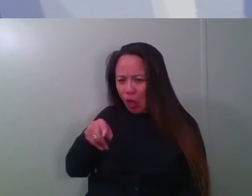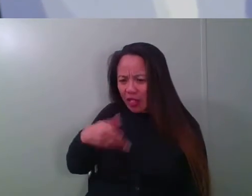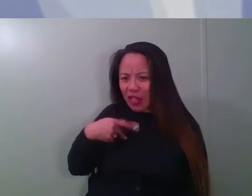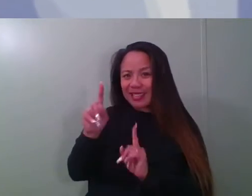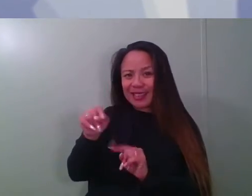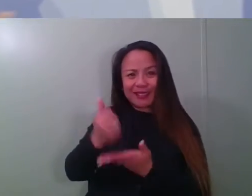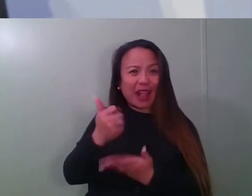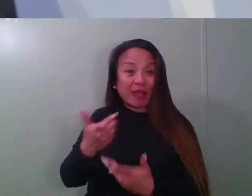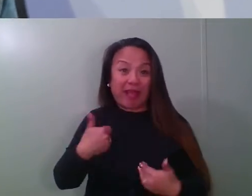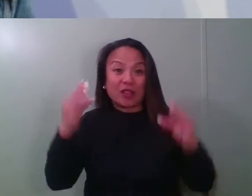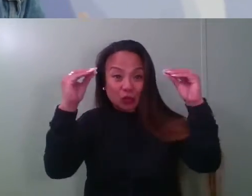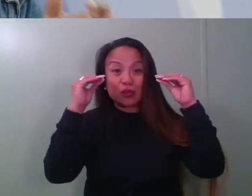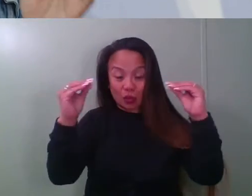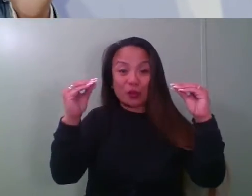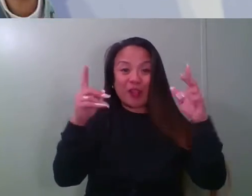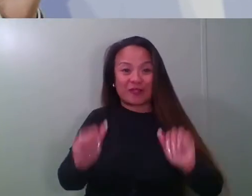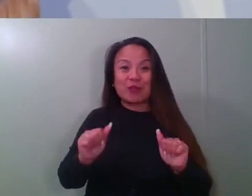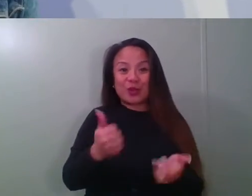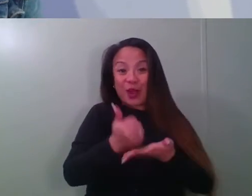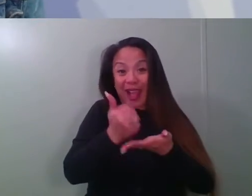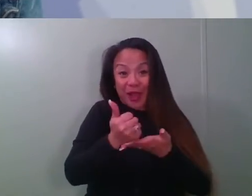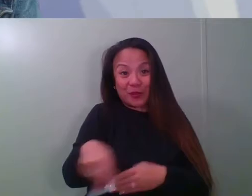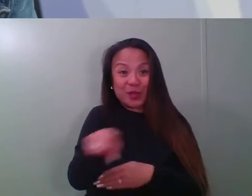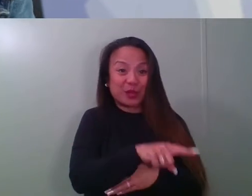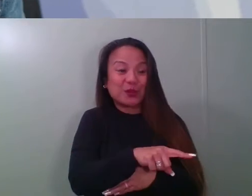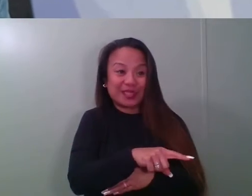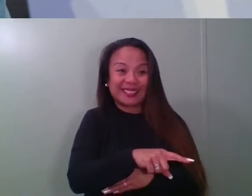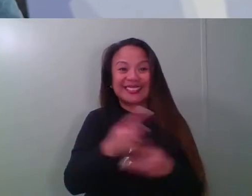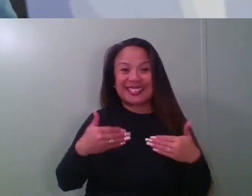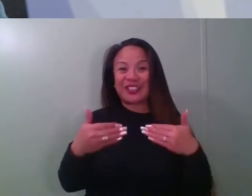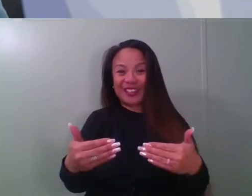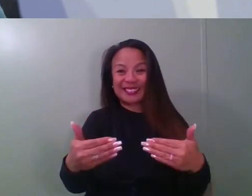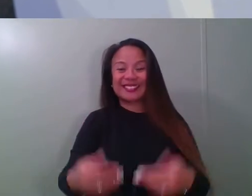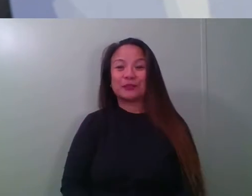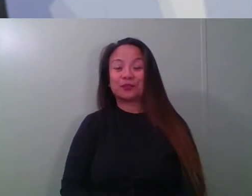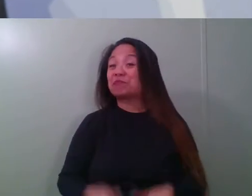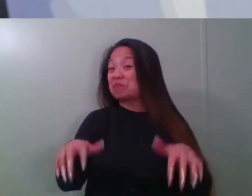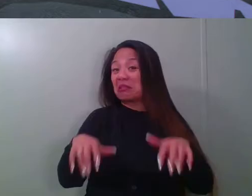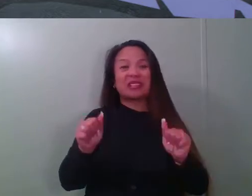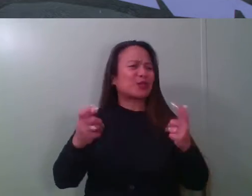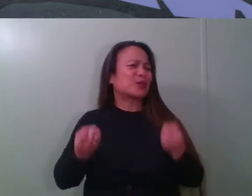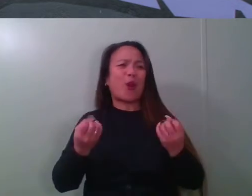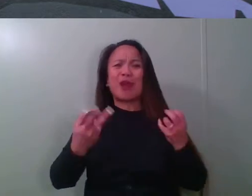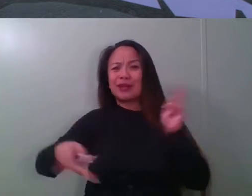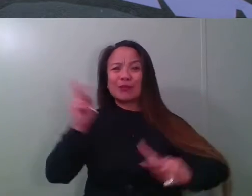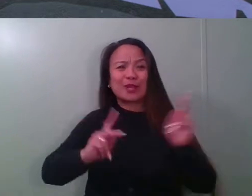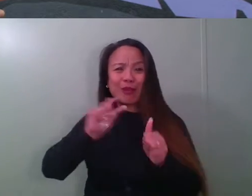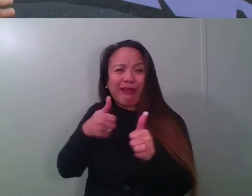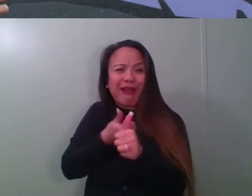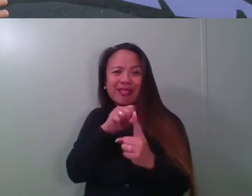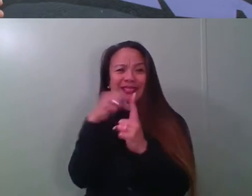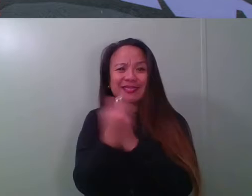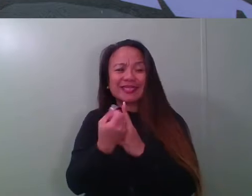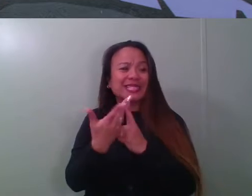at the Attendee Hub for more information where there is a tutorial available to you to help you get started. It takes